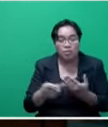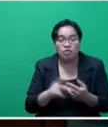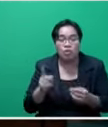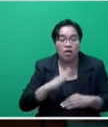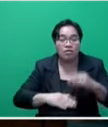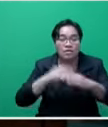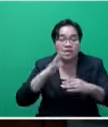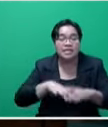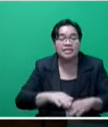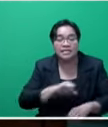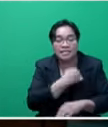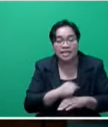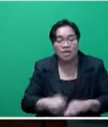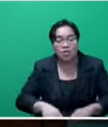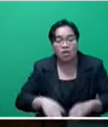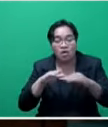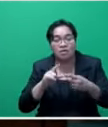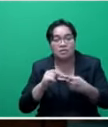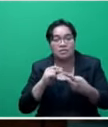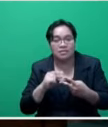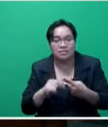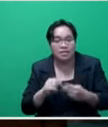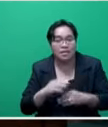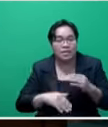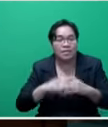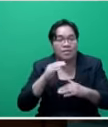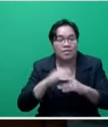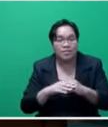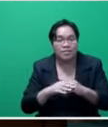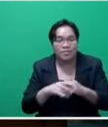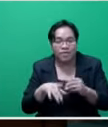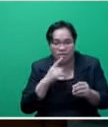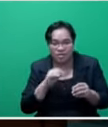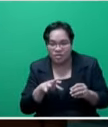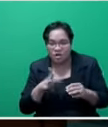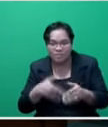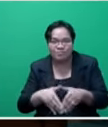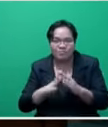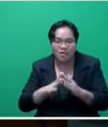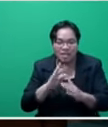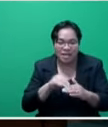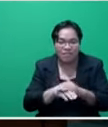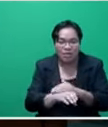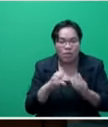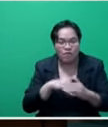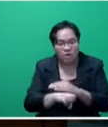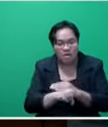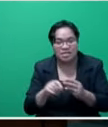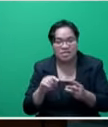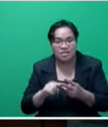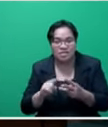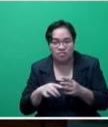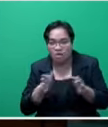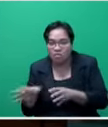construction of seawalls, the construction and retrofitting of evacuation centers, riverbank protection, and